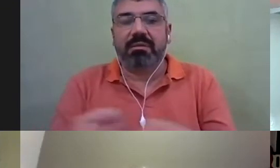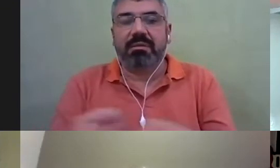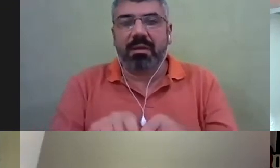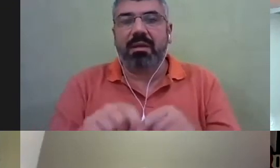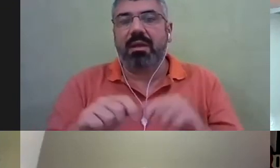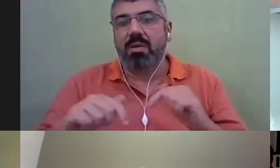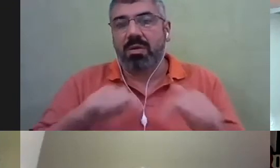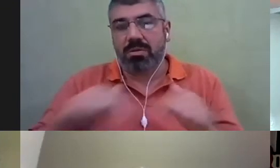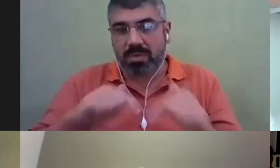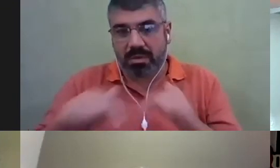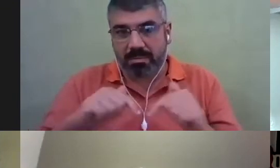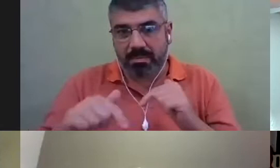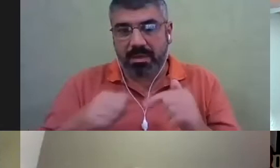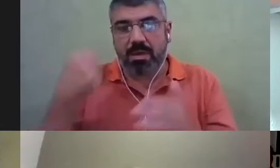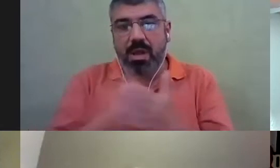this activist